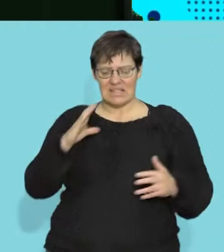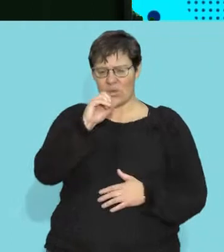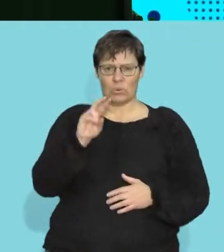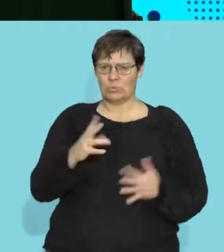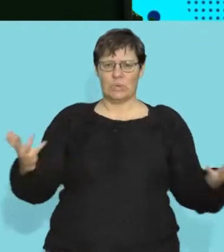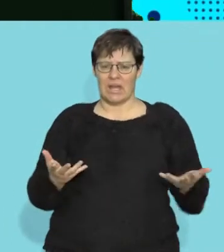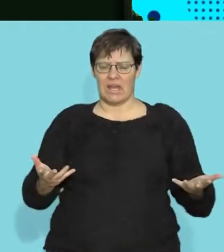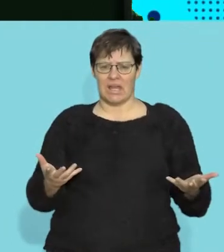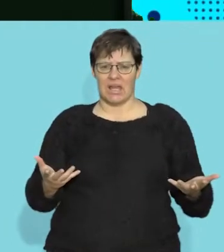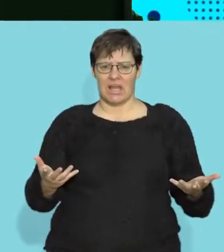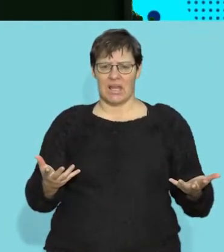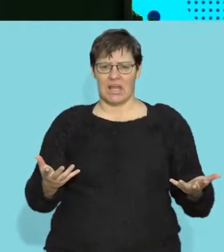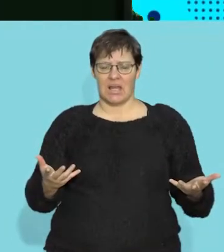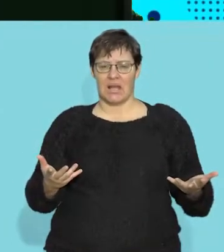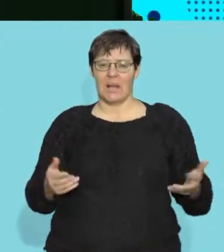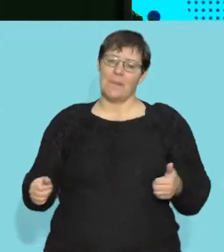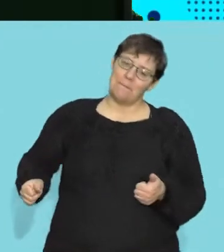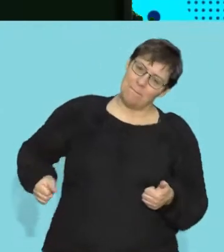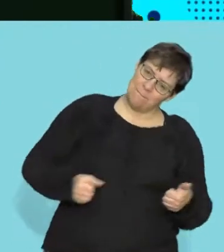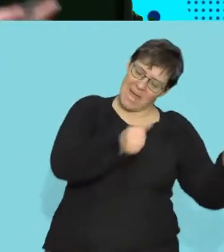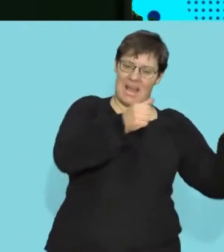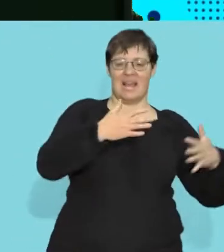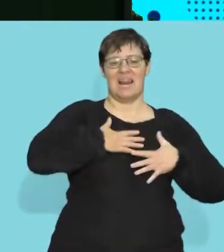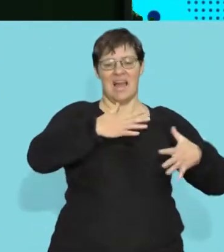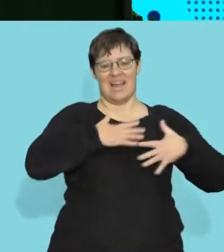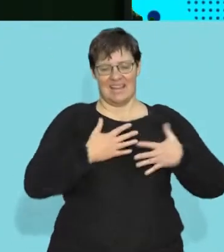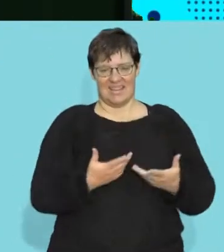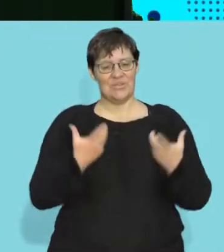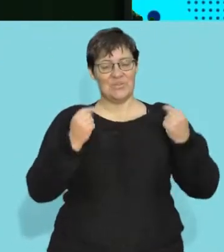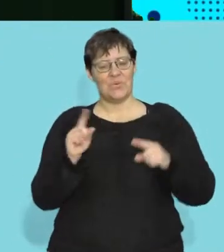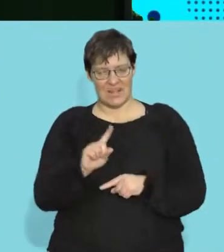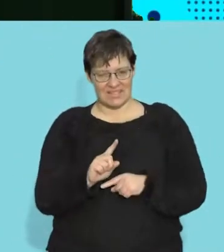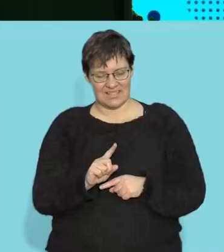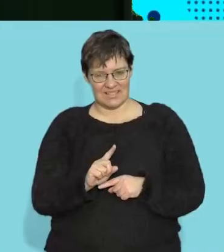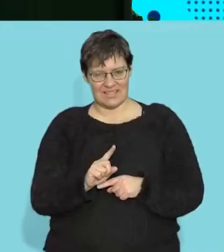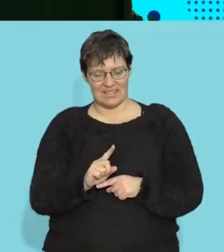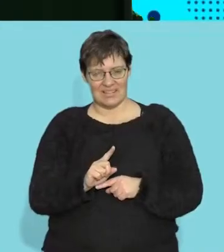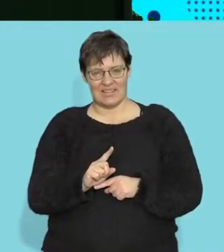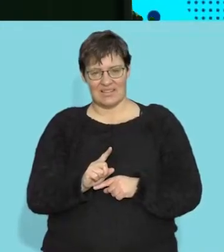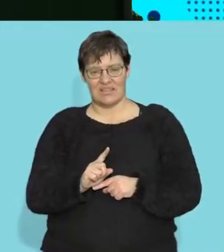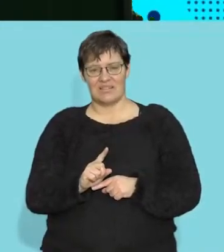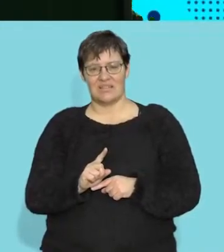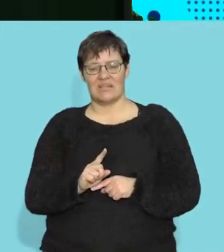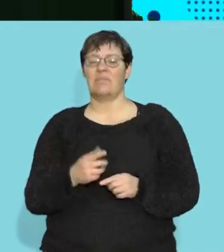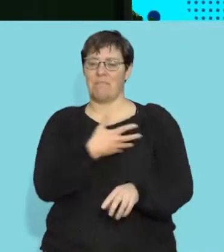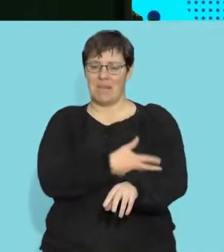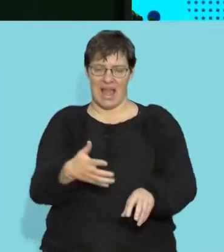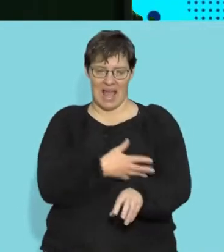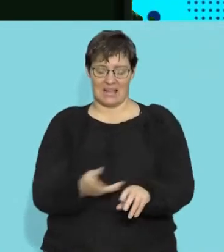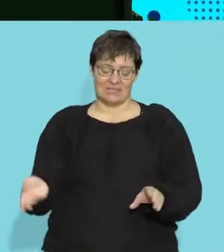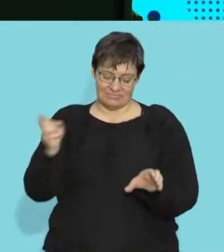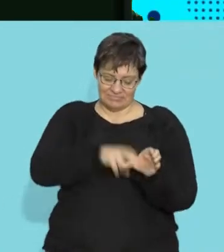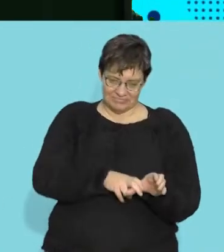the carbon dioxide? It must go back to the lungs. So what does it do? It needs to go into the